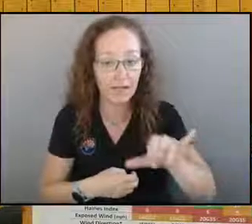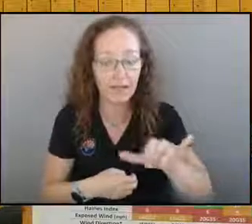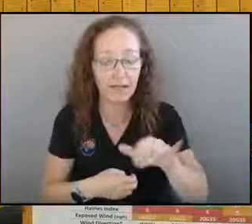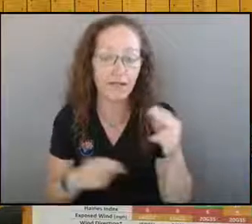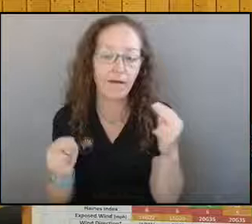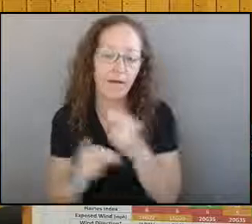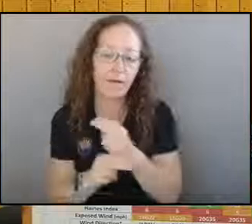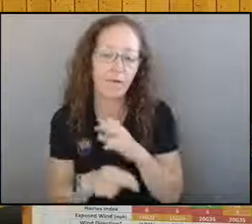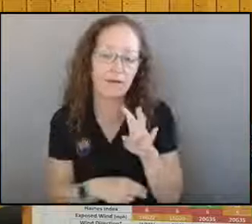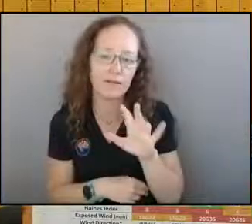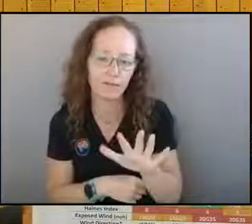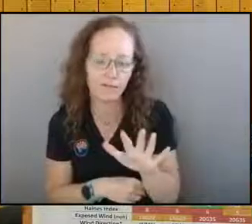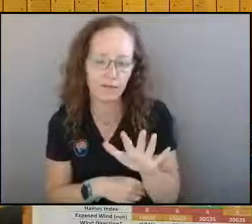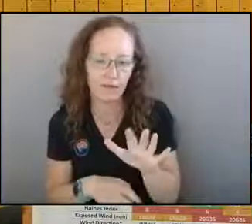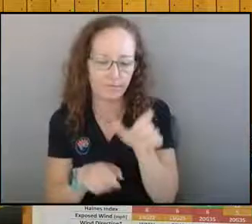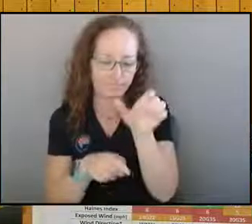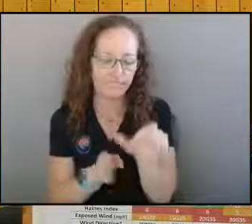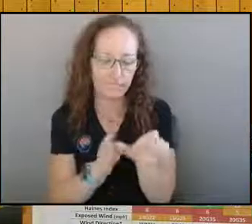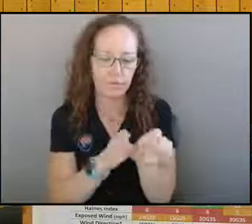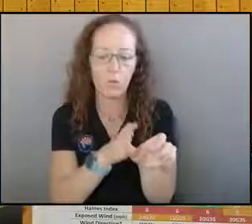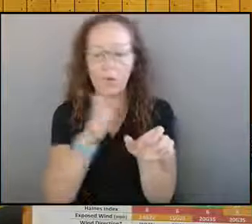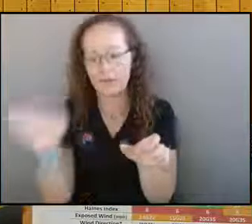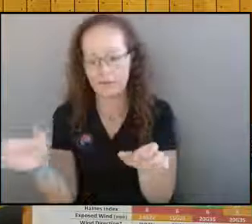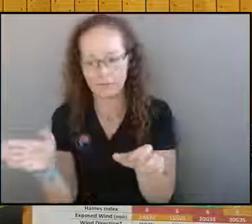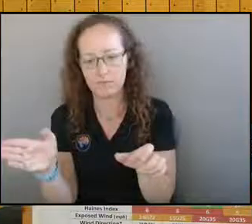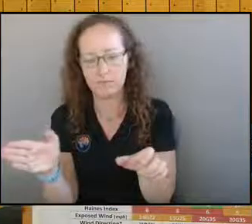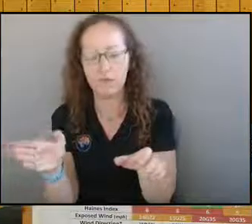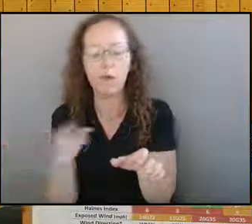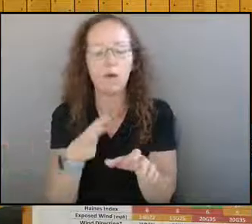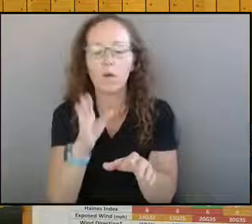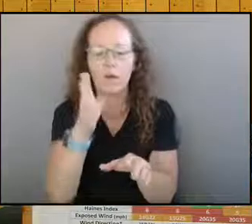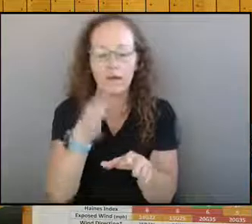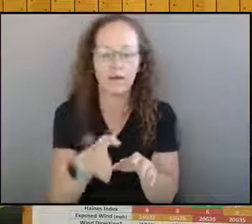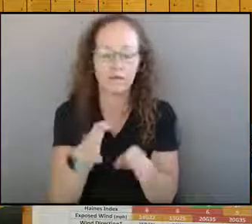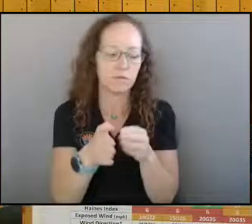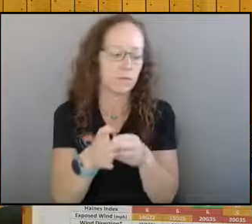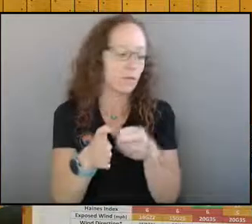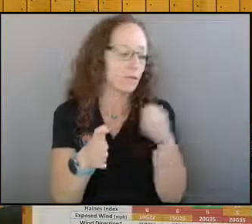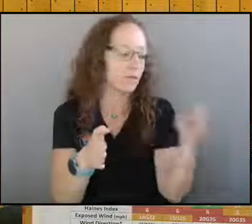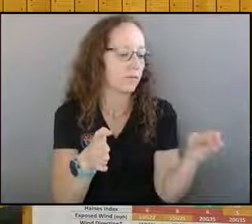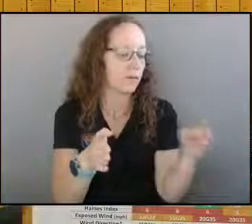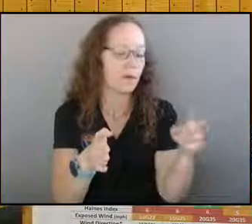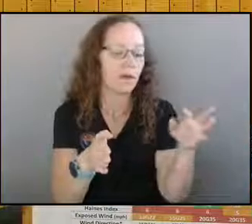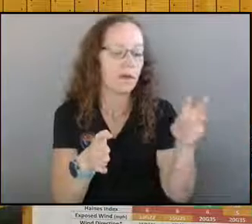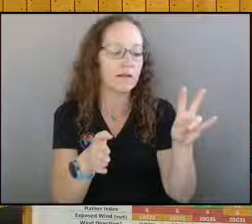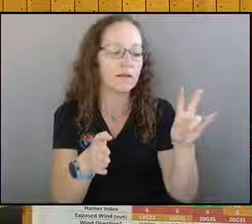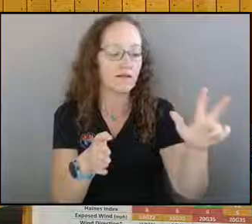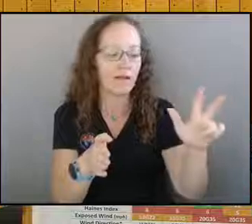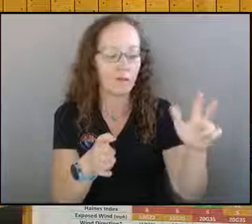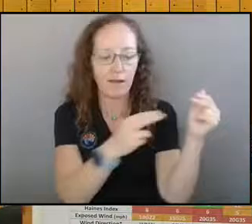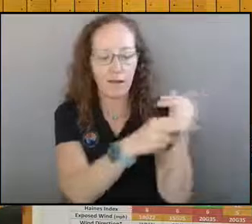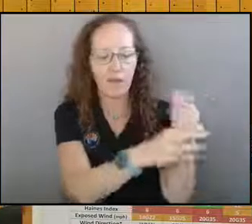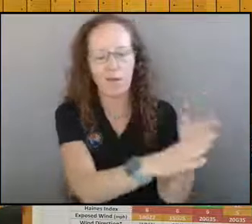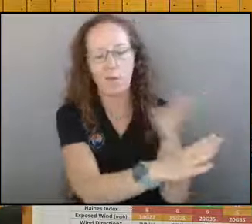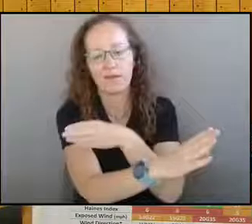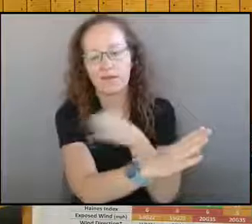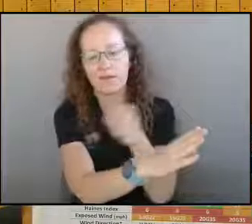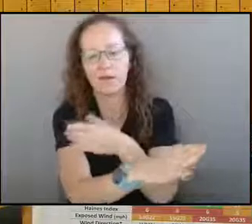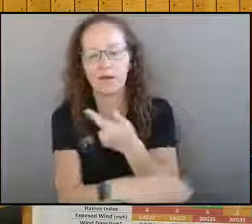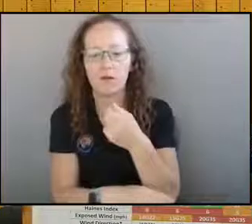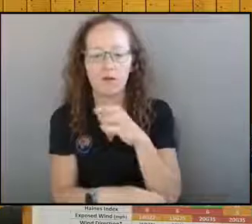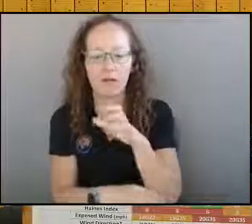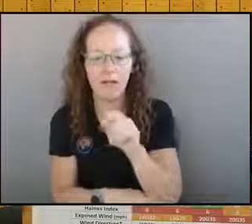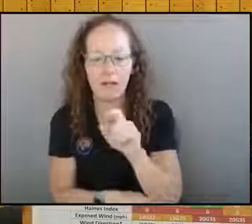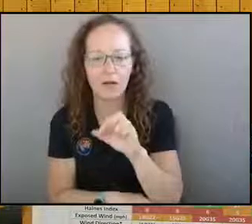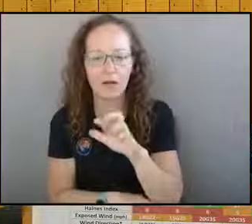of Highway 73, and that includes all the greater Penasco area. You're in ready status. That